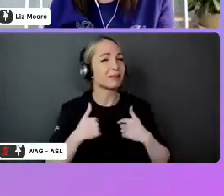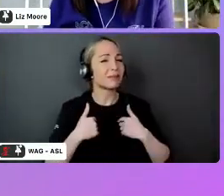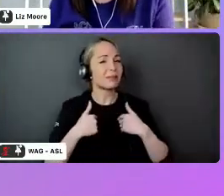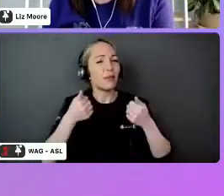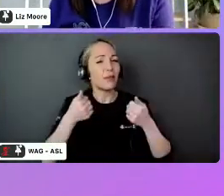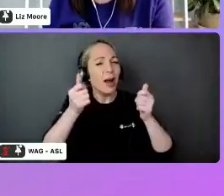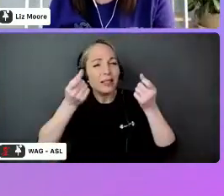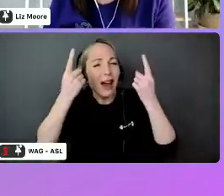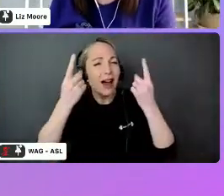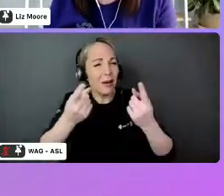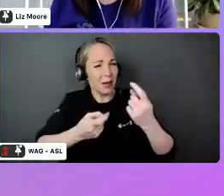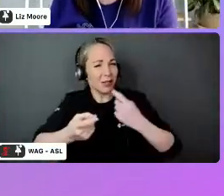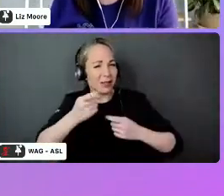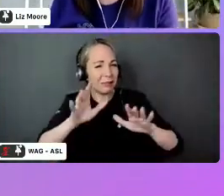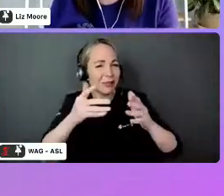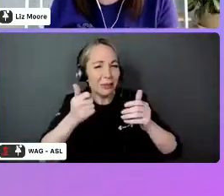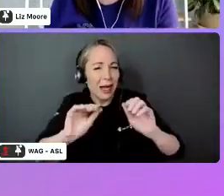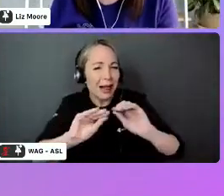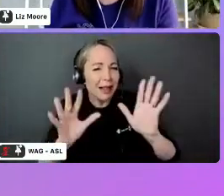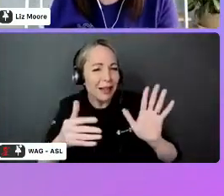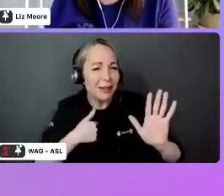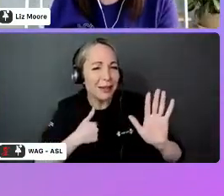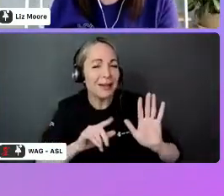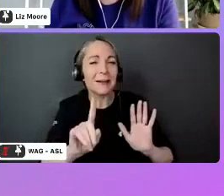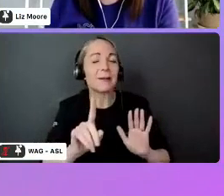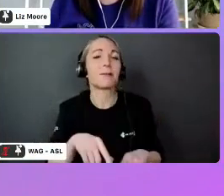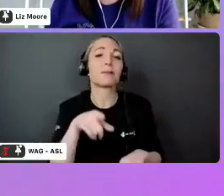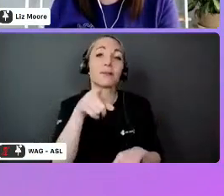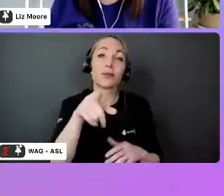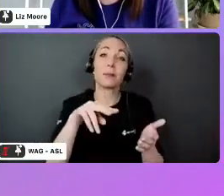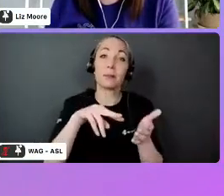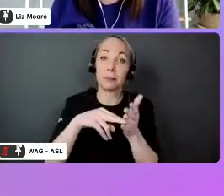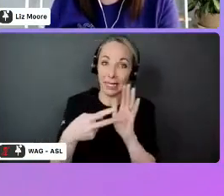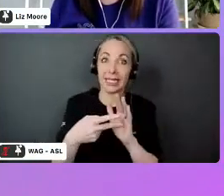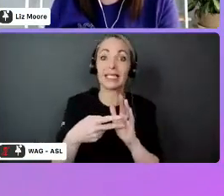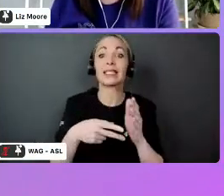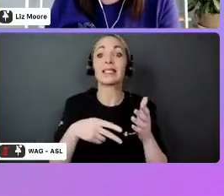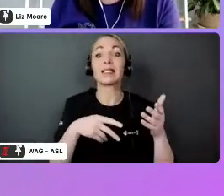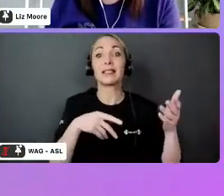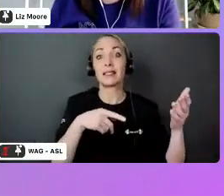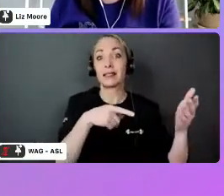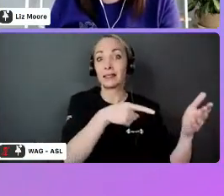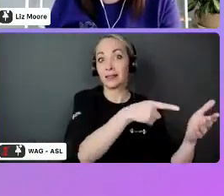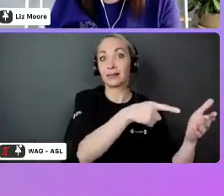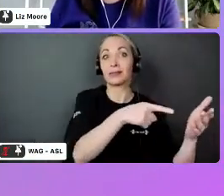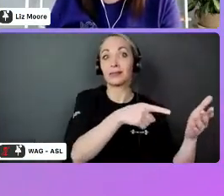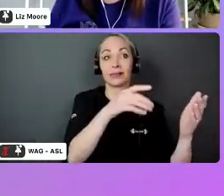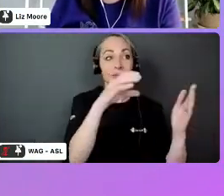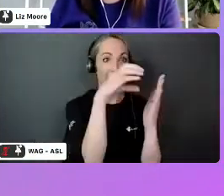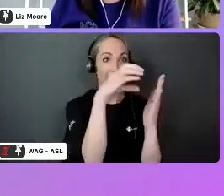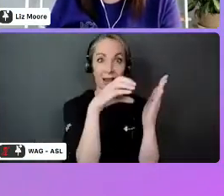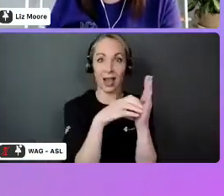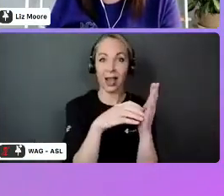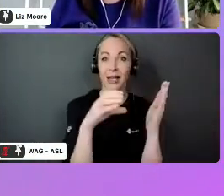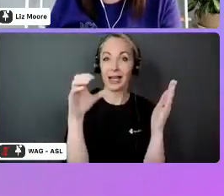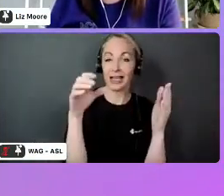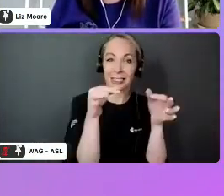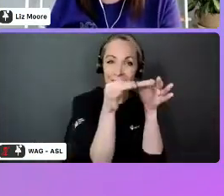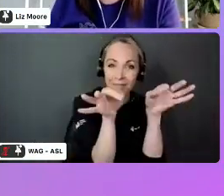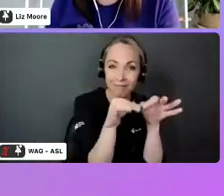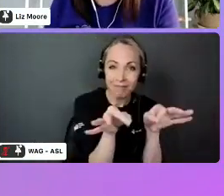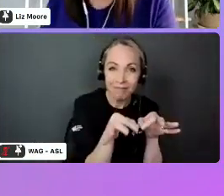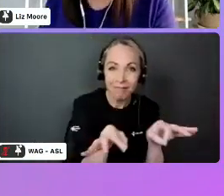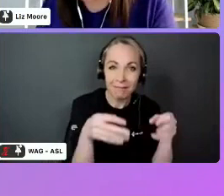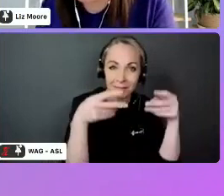the markup would be conformant and semantic, but not consistent with its visual appearance. Is that